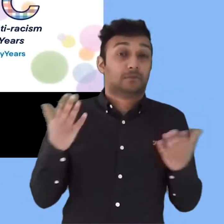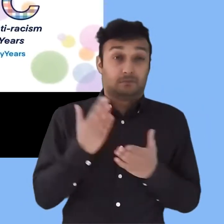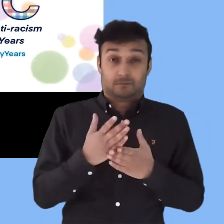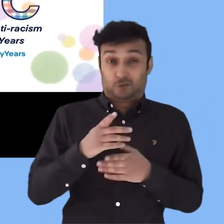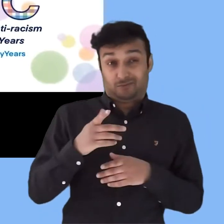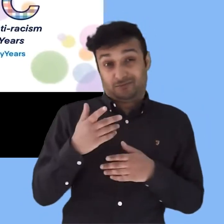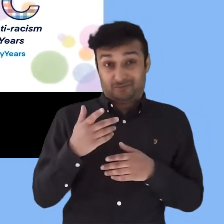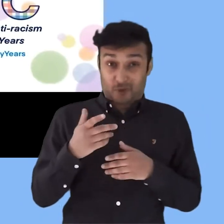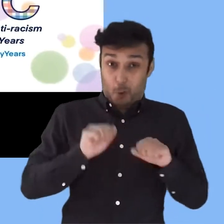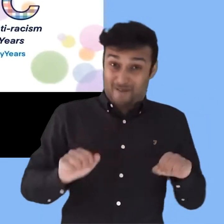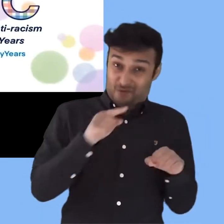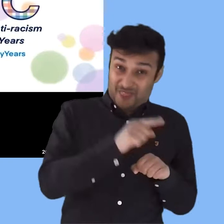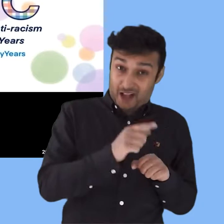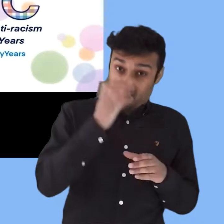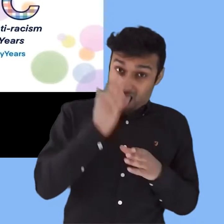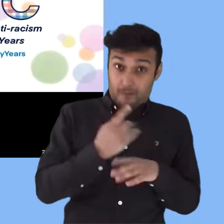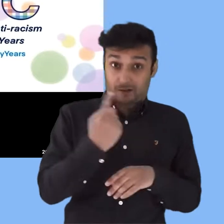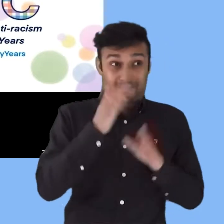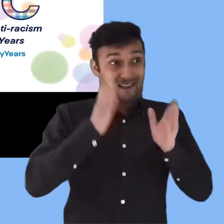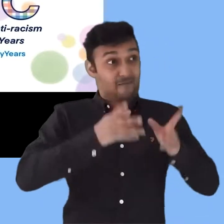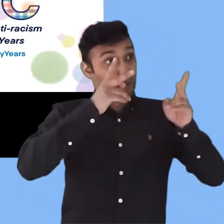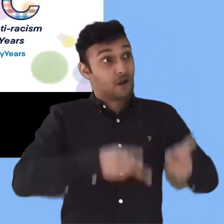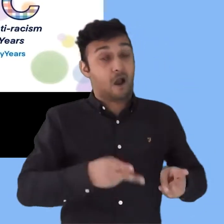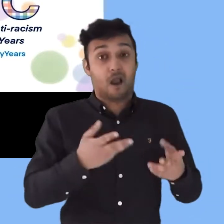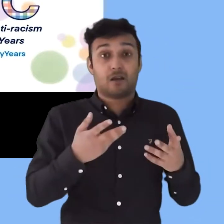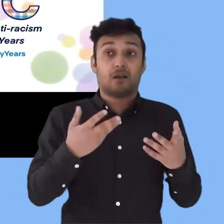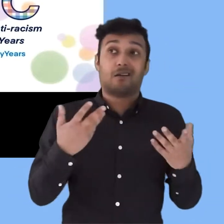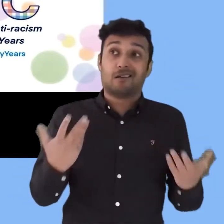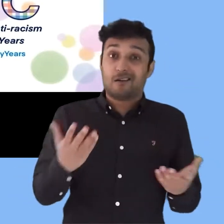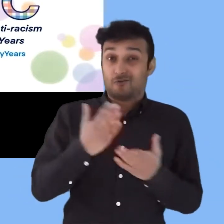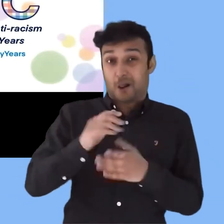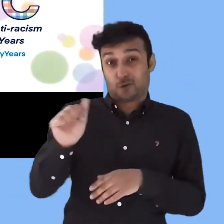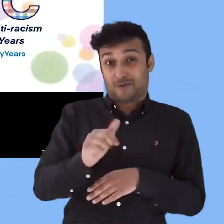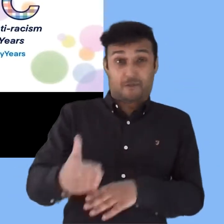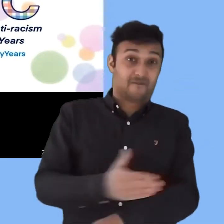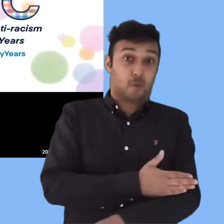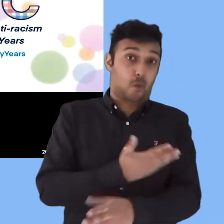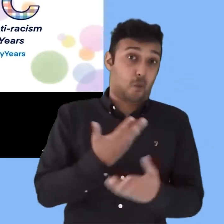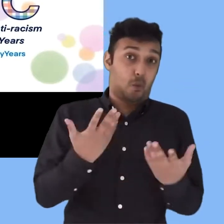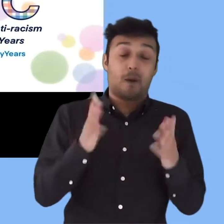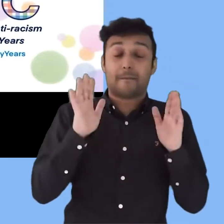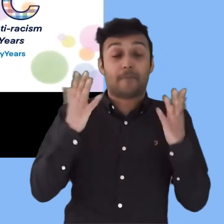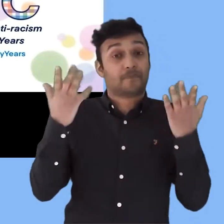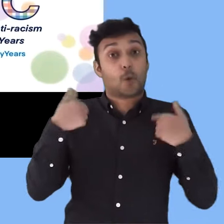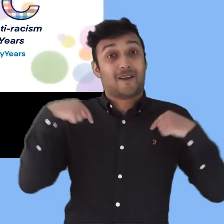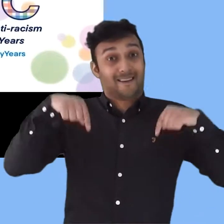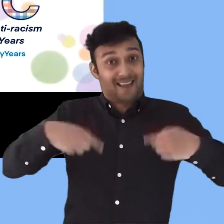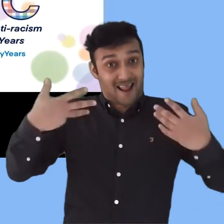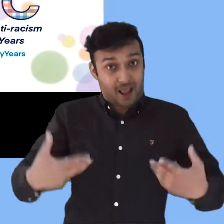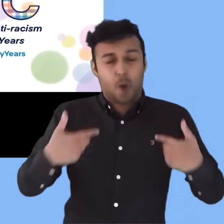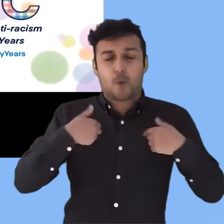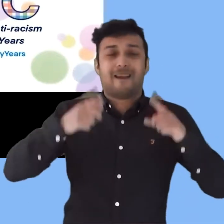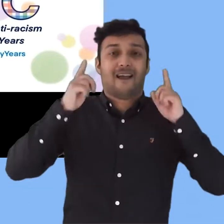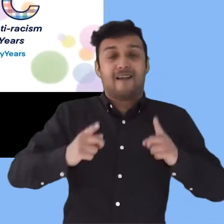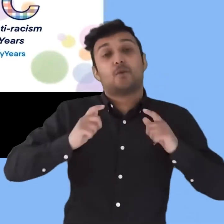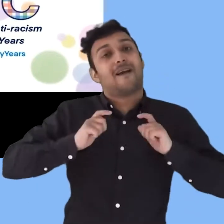conscience? Whatever the reason, we're here now, and we must keep up this momentum. It is so important. If you're really invested in